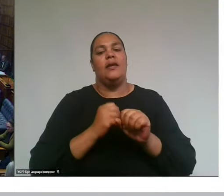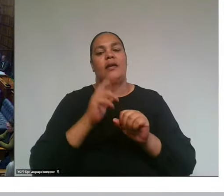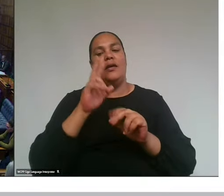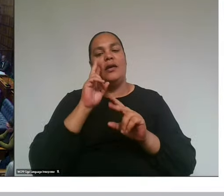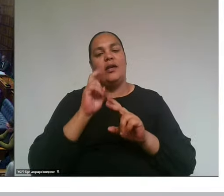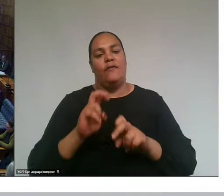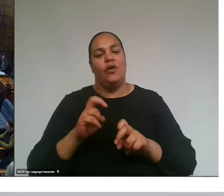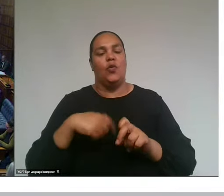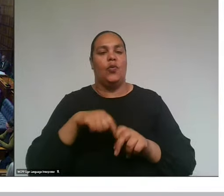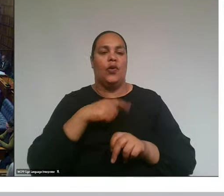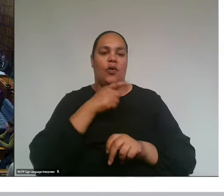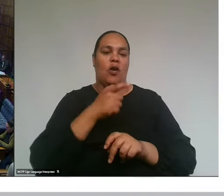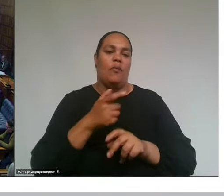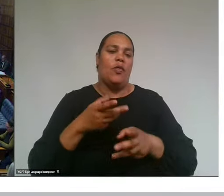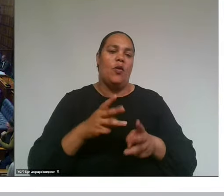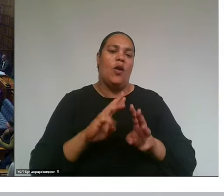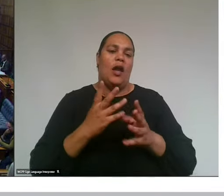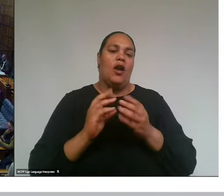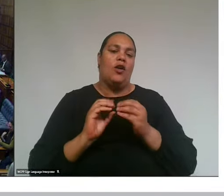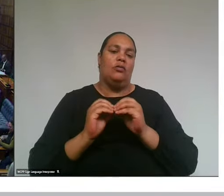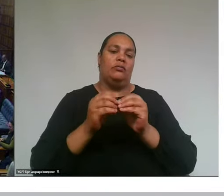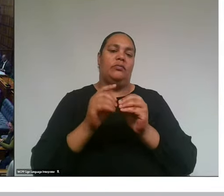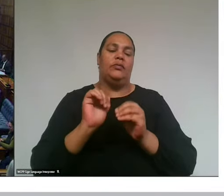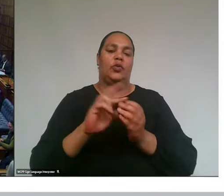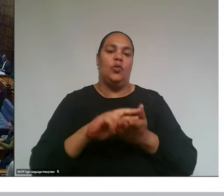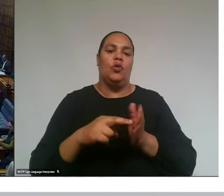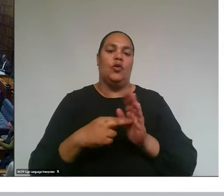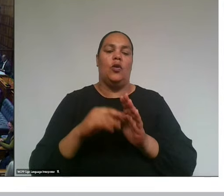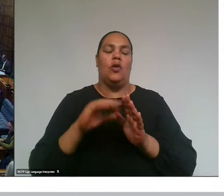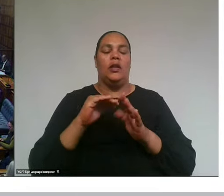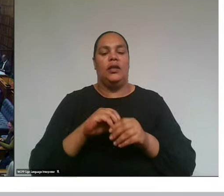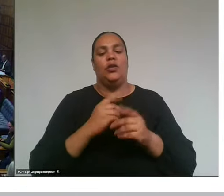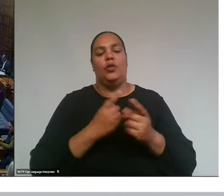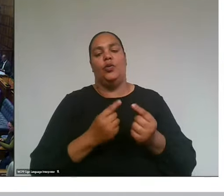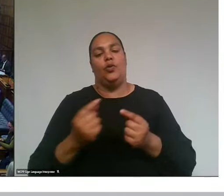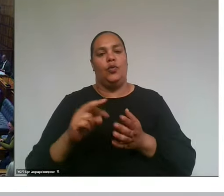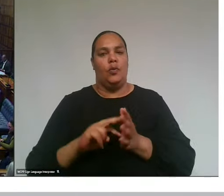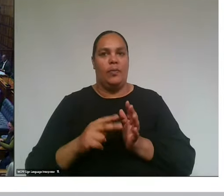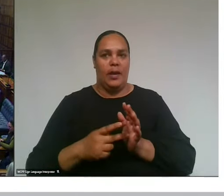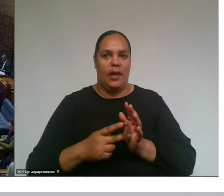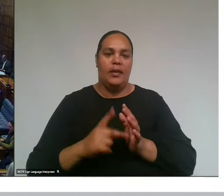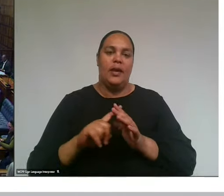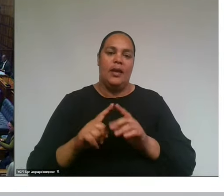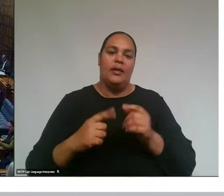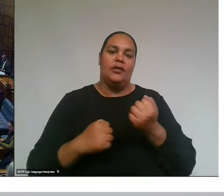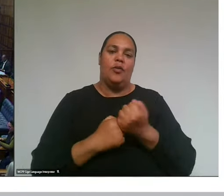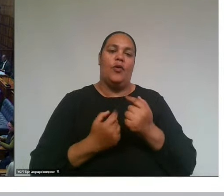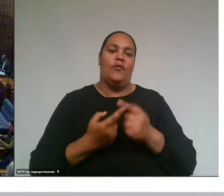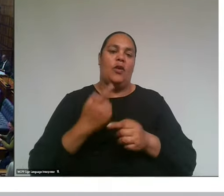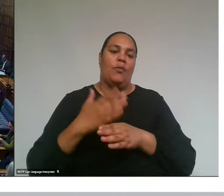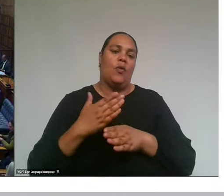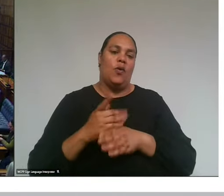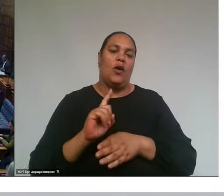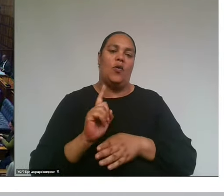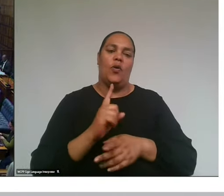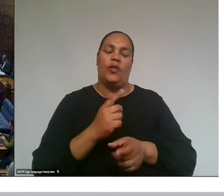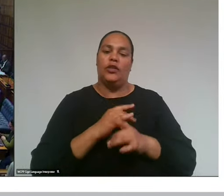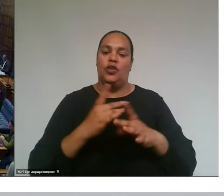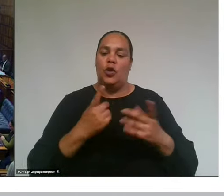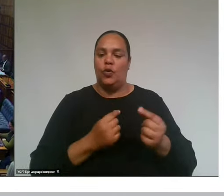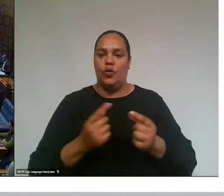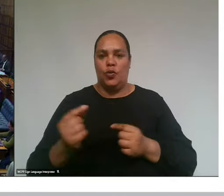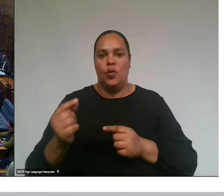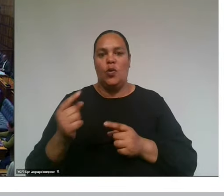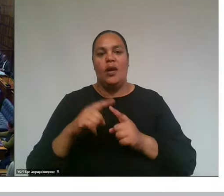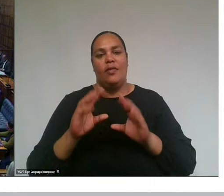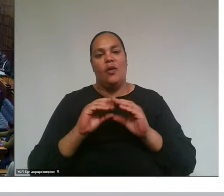commenced with the way of redefining our role in the execution of the strategy supported by the work that we've already started that looks at